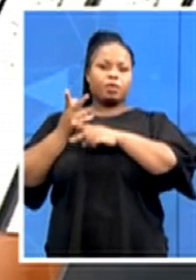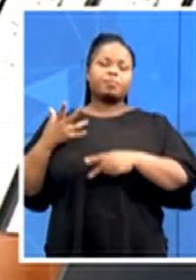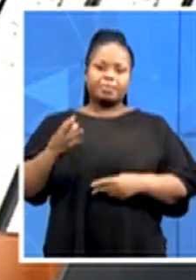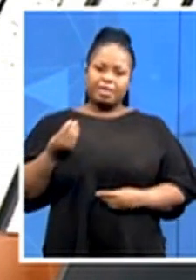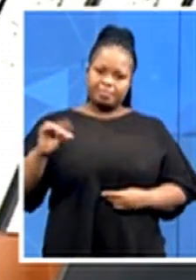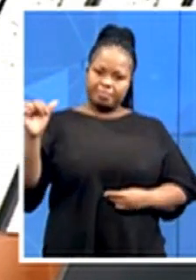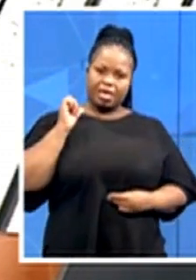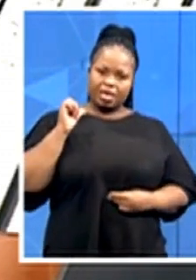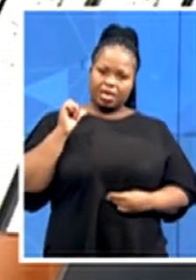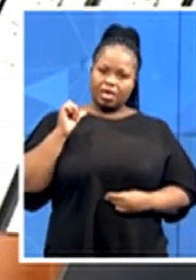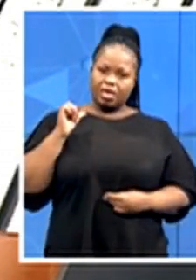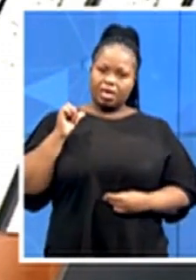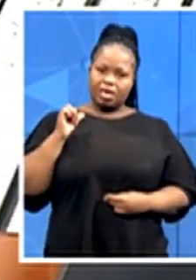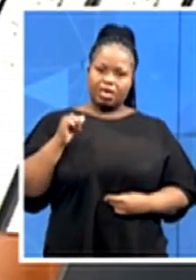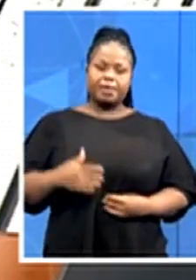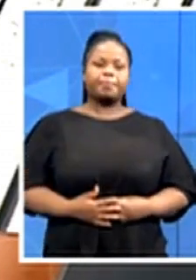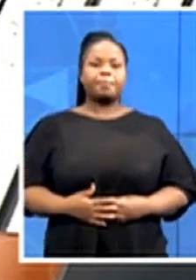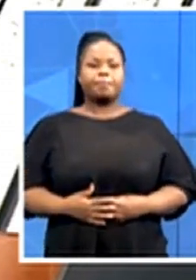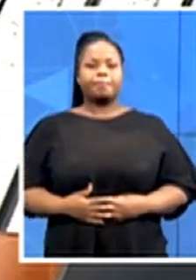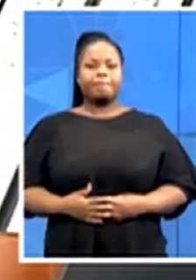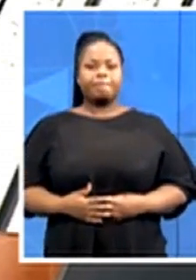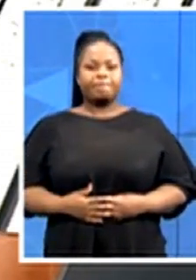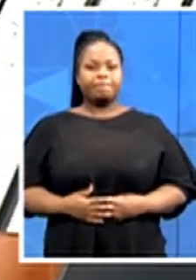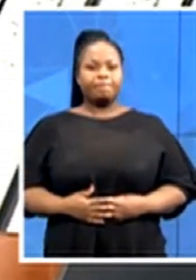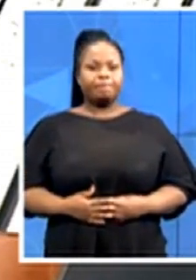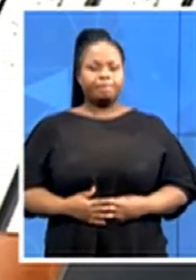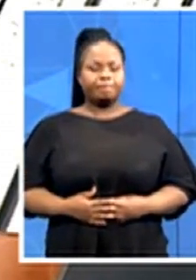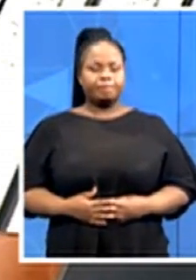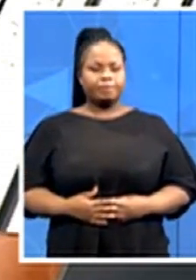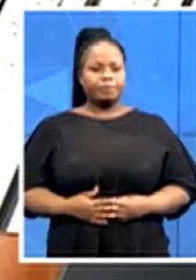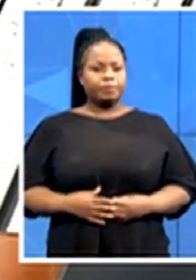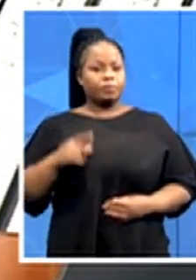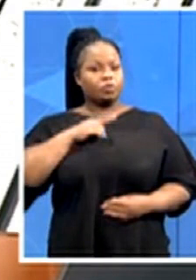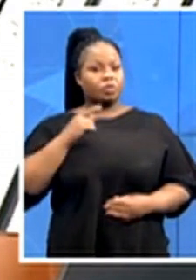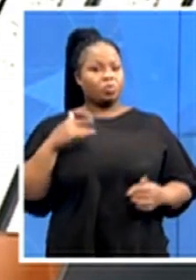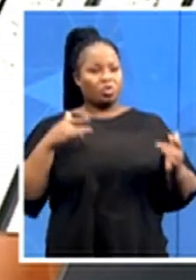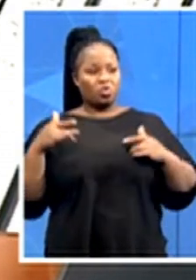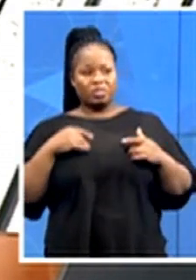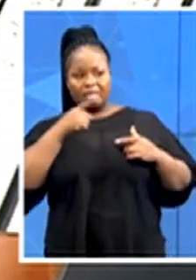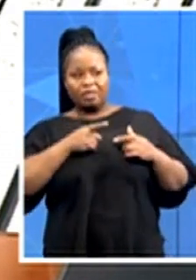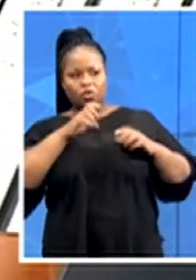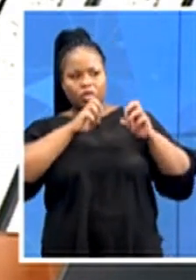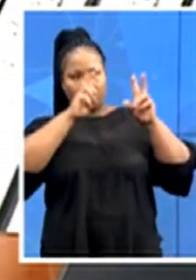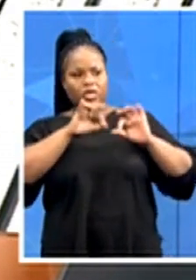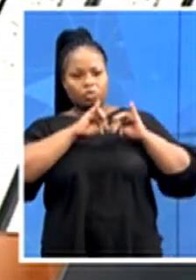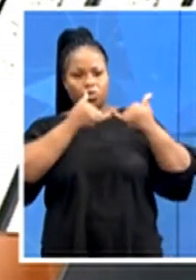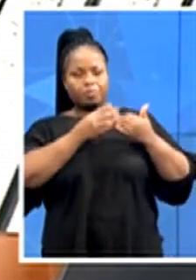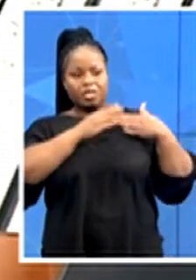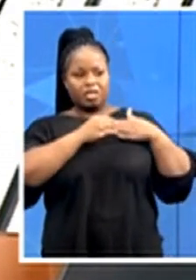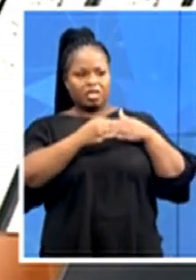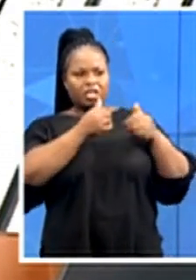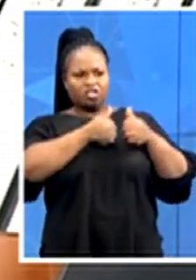in part because of concerns about Eskom's leadership and its reaction to allegations of corruption.